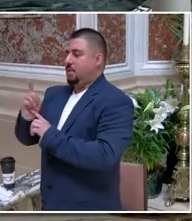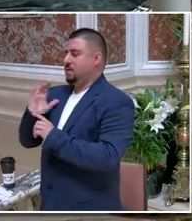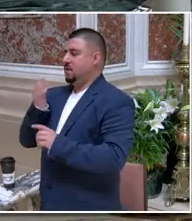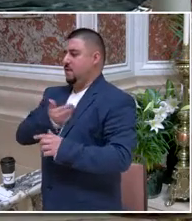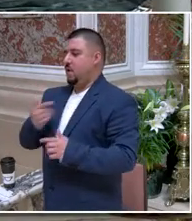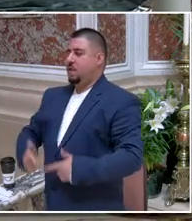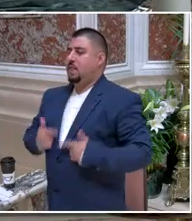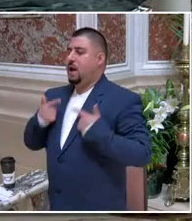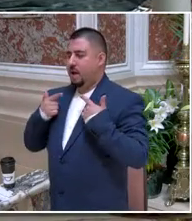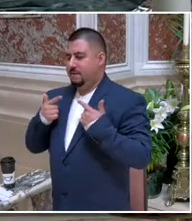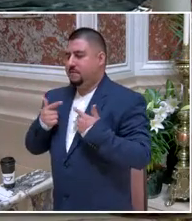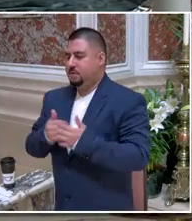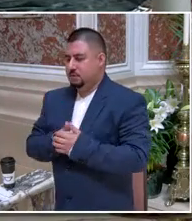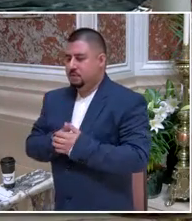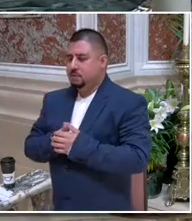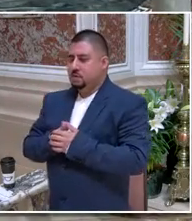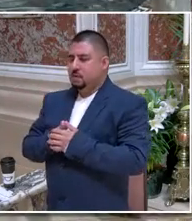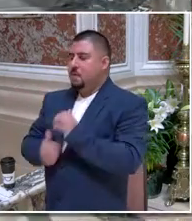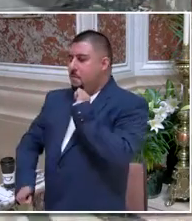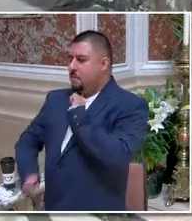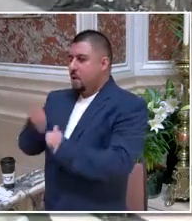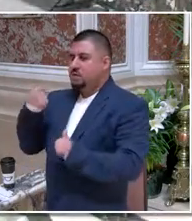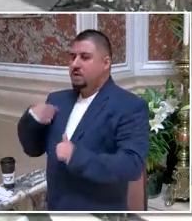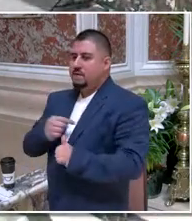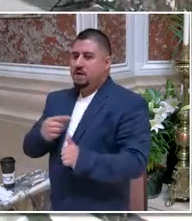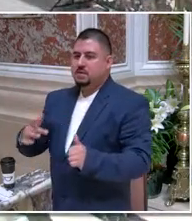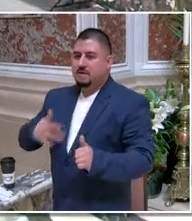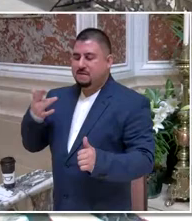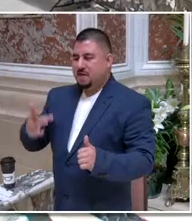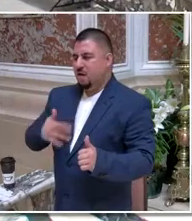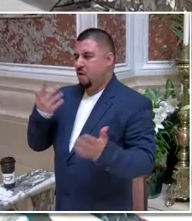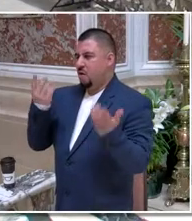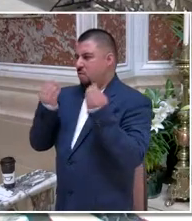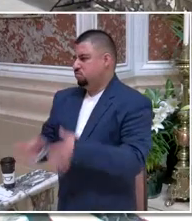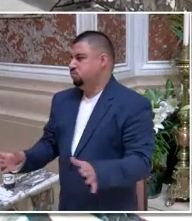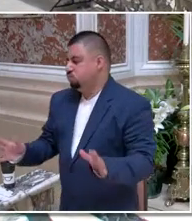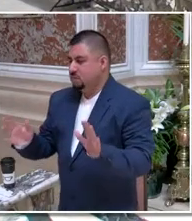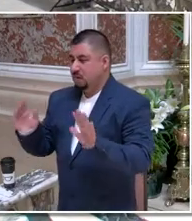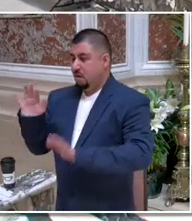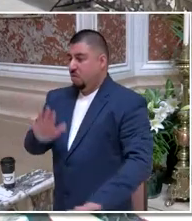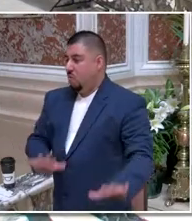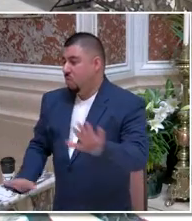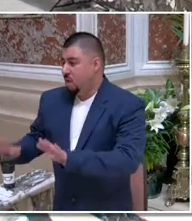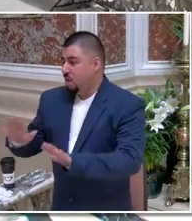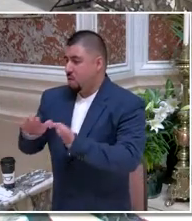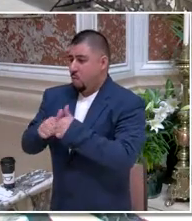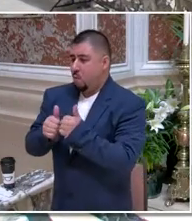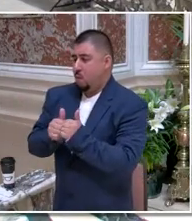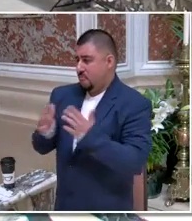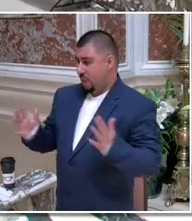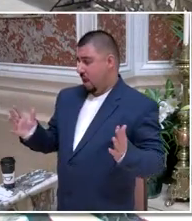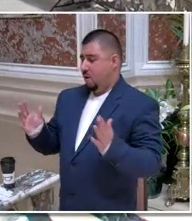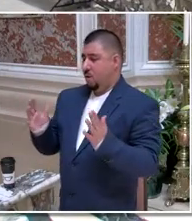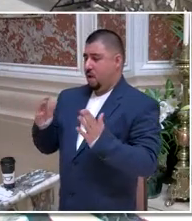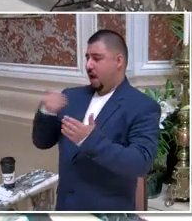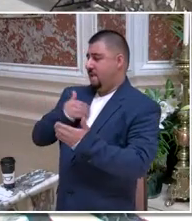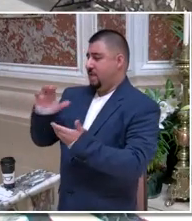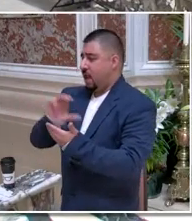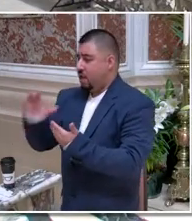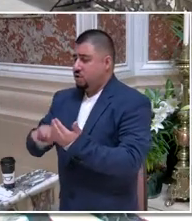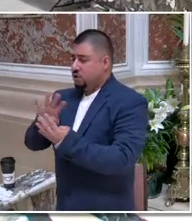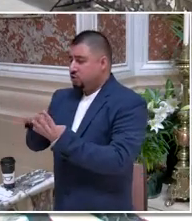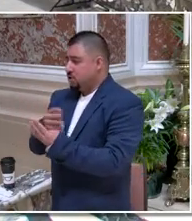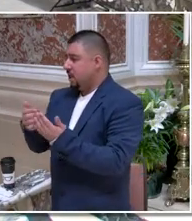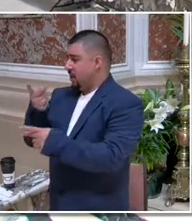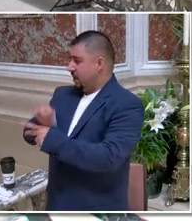lives. Most of us would feel lost without the mechanisms and the charts that